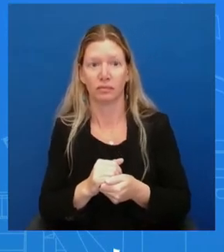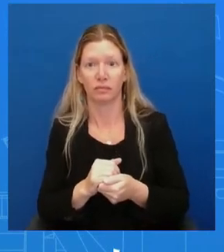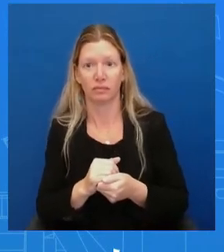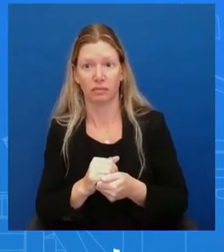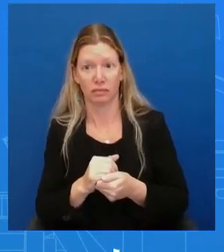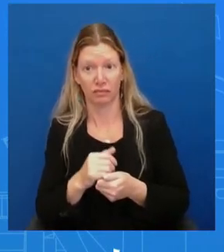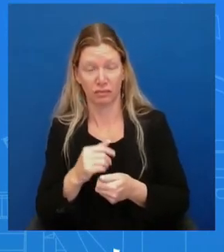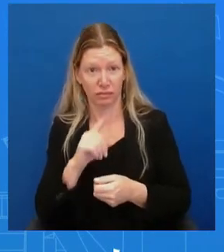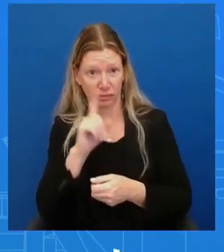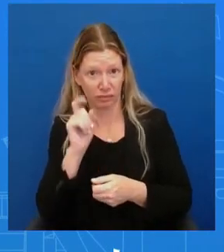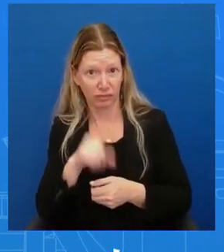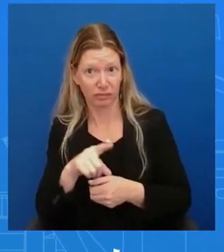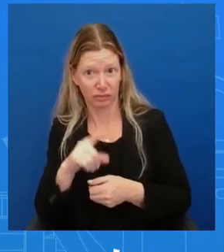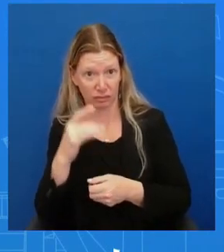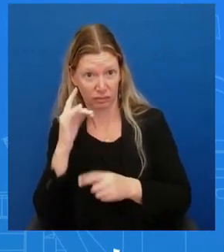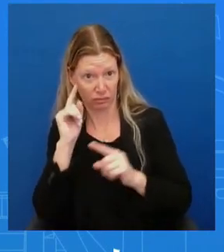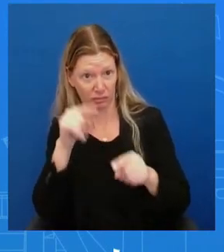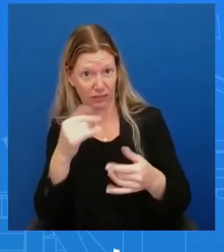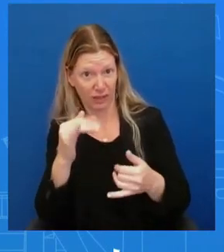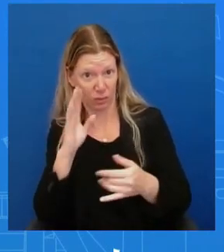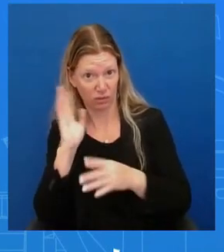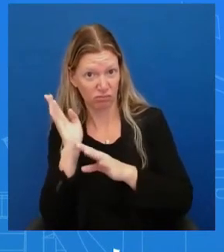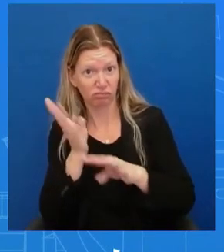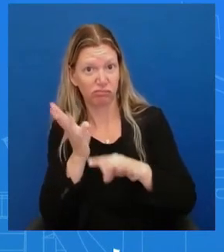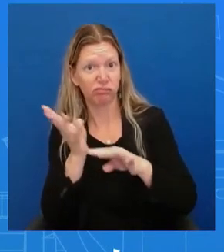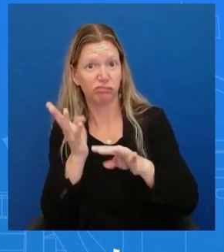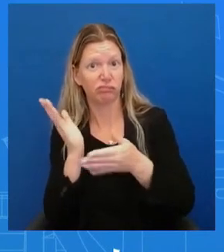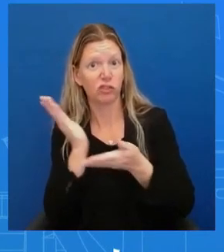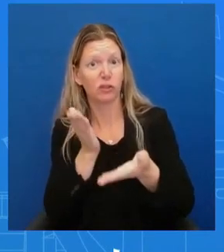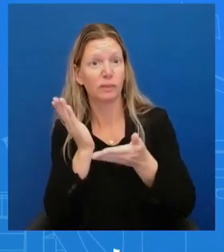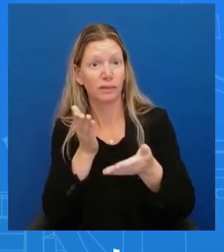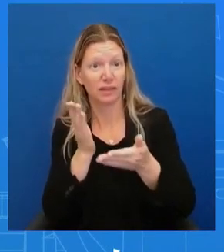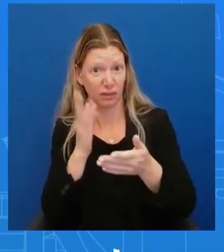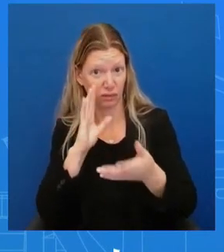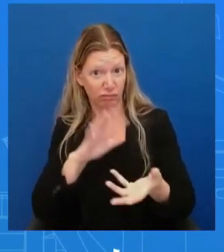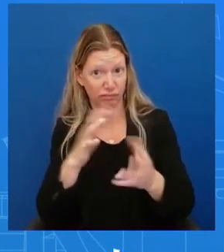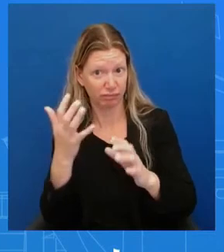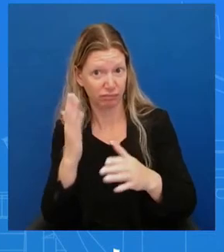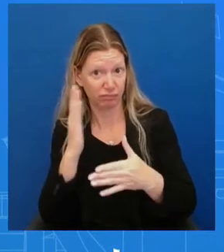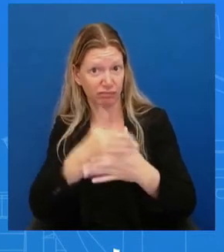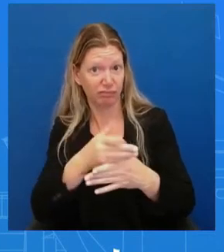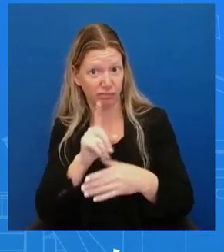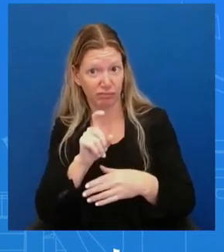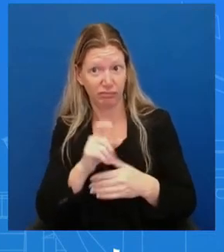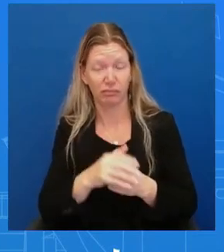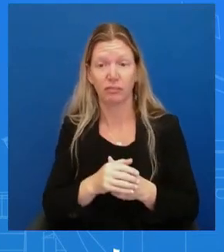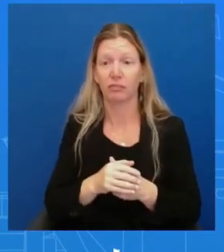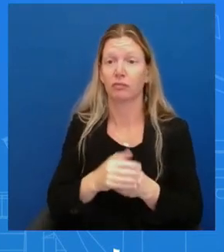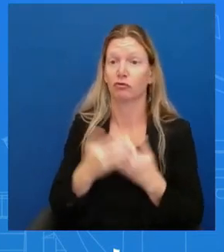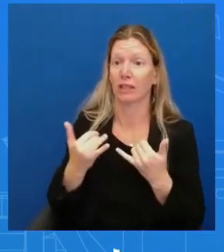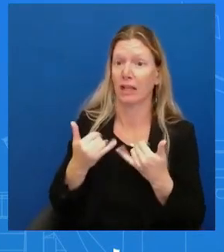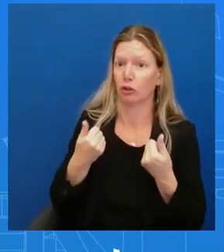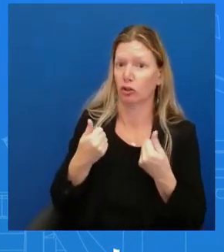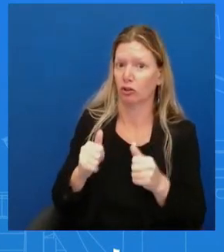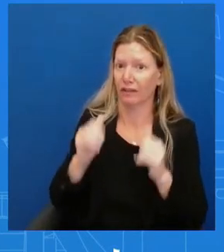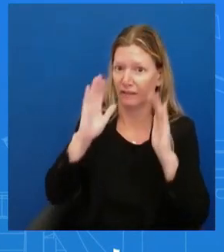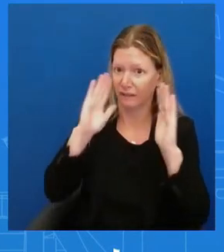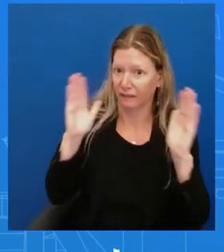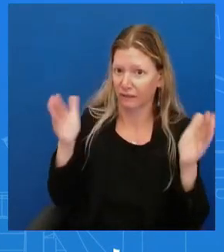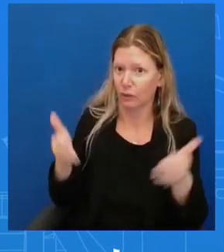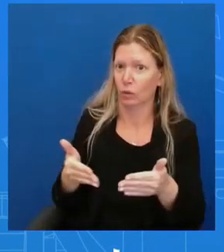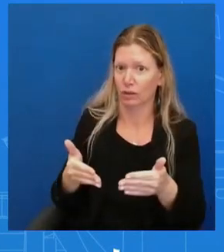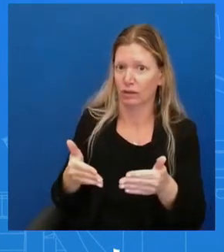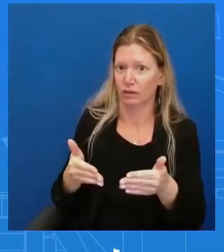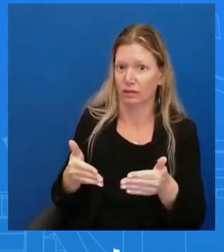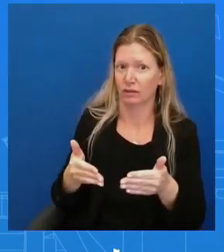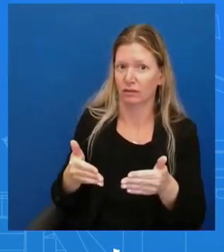that. And that's why we have activated, the president has made sure that we're doing this in